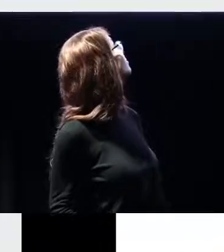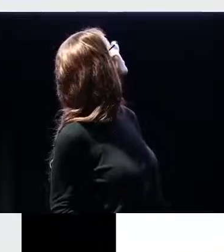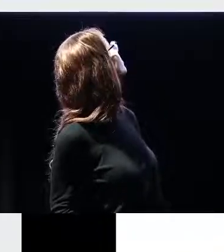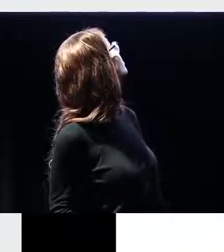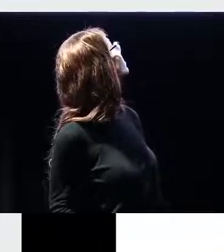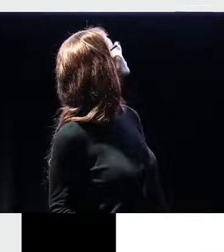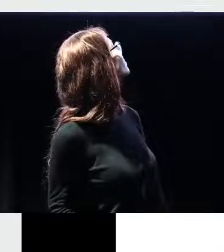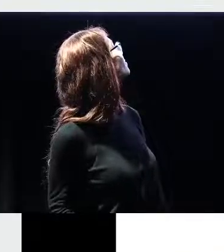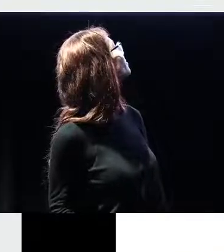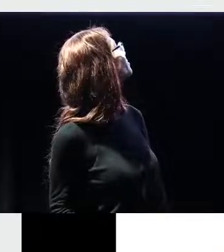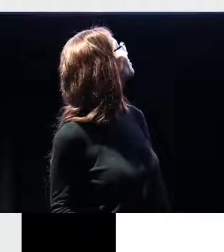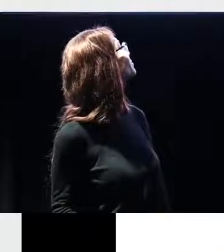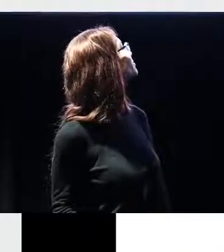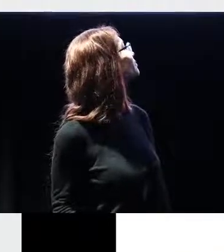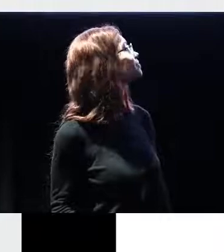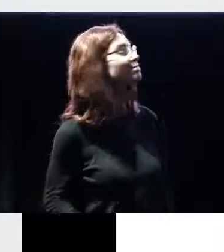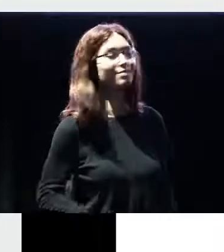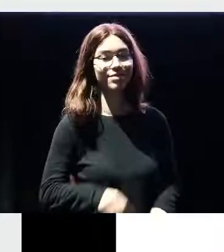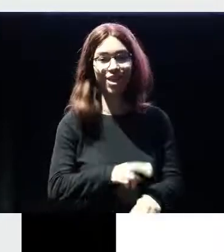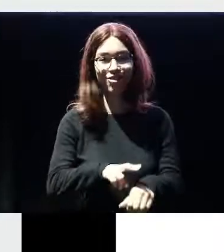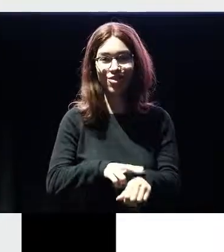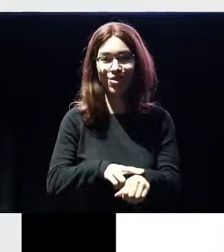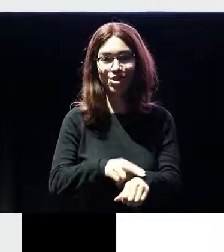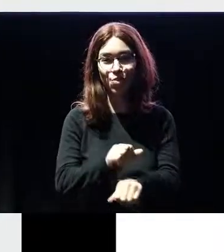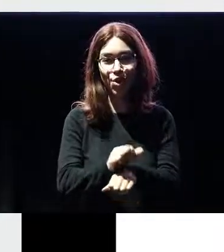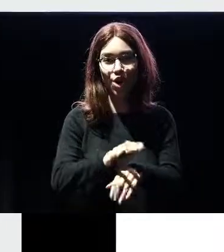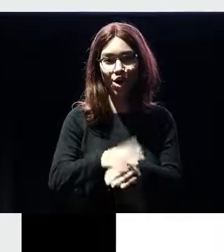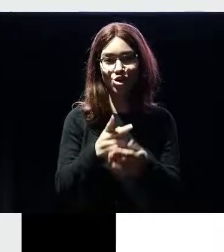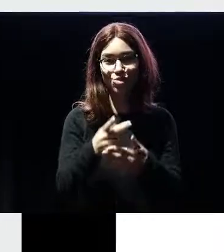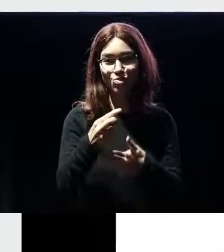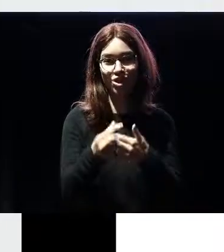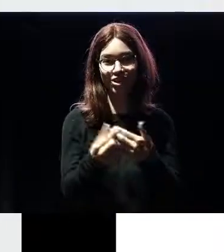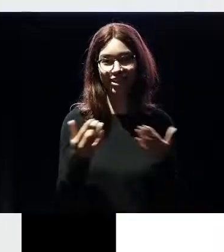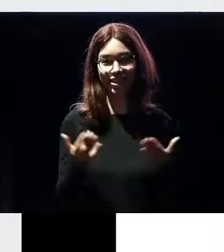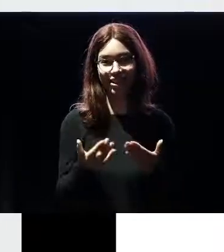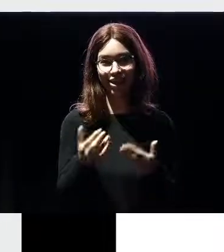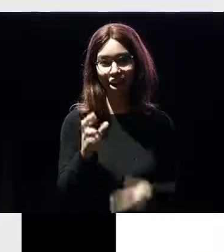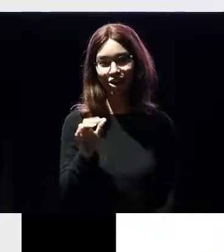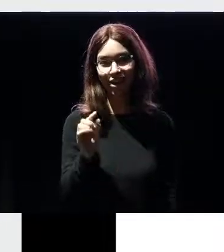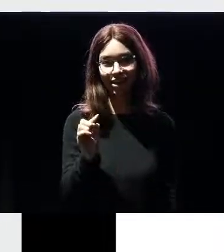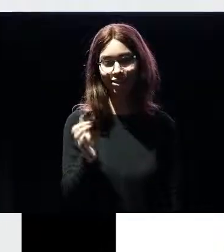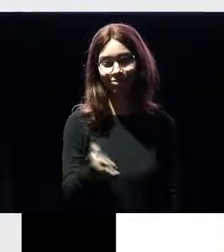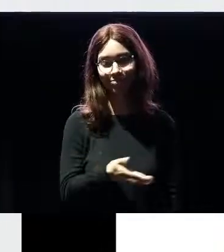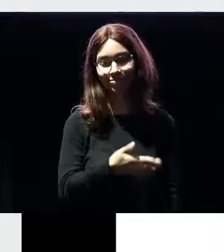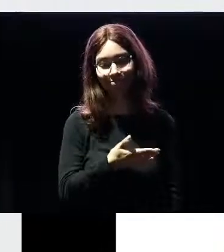We are, of course, working on a project here at RIT,